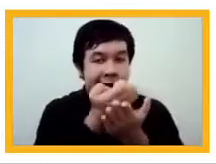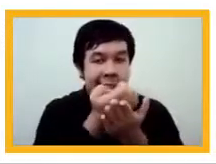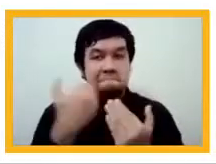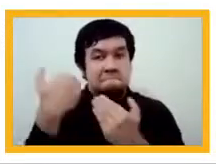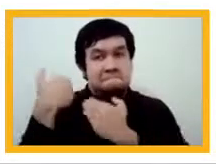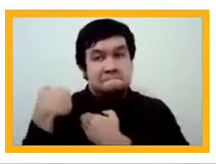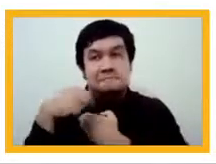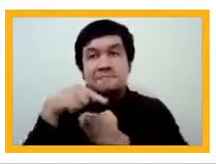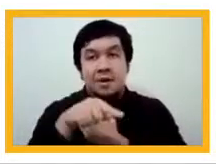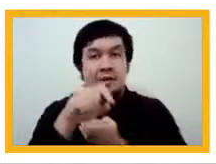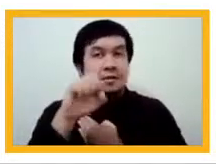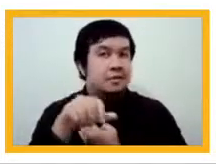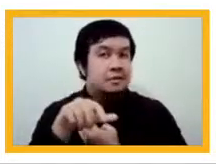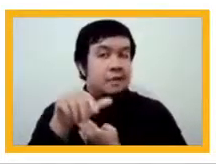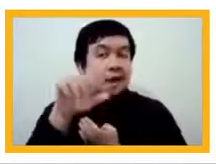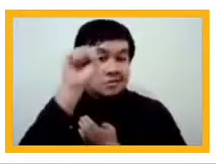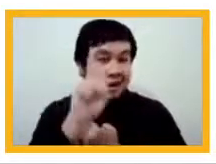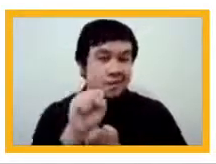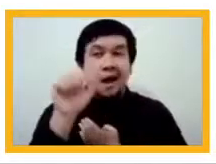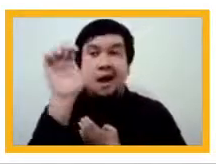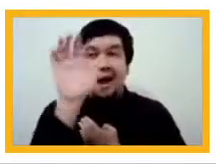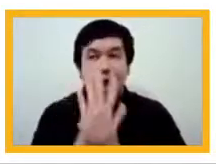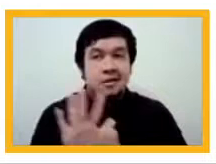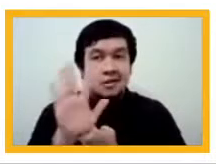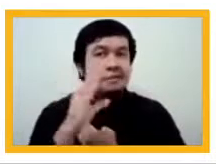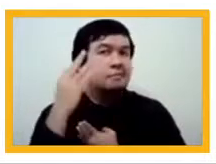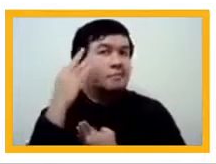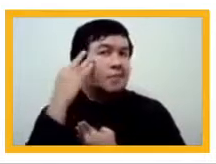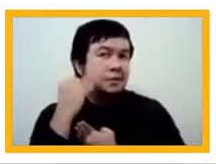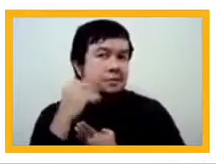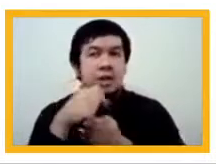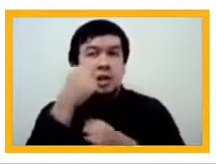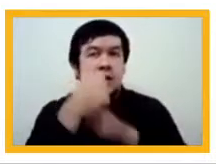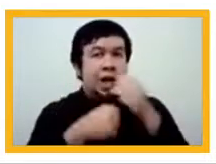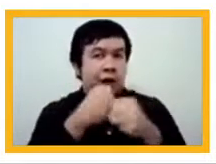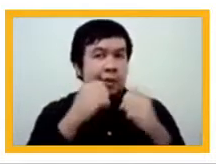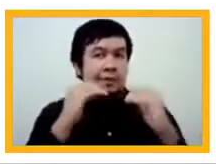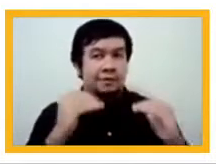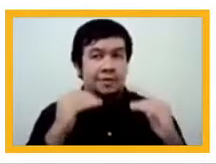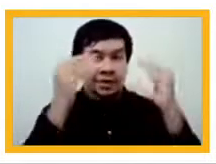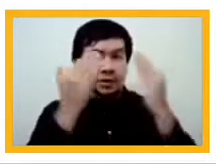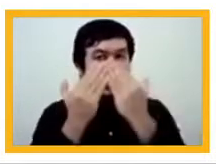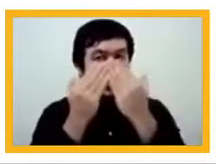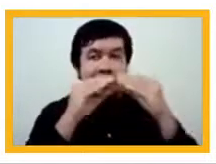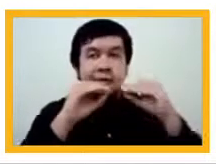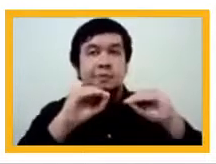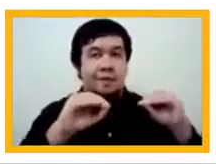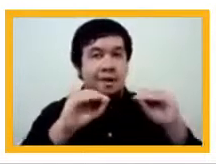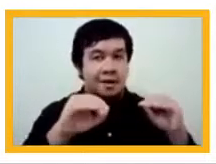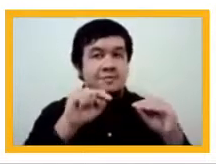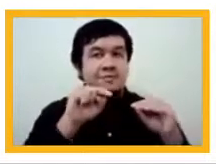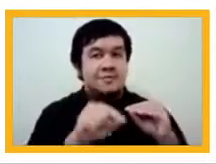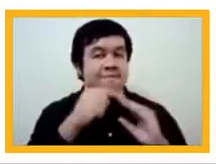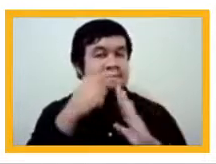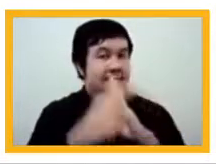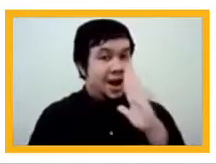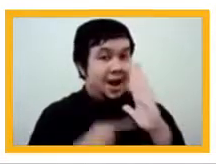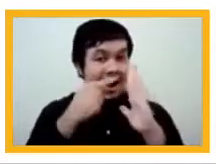of experience supporting higher education projects in Sri Lanka, Bangladesh, and before joining ADB has been with